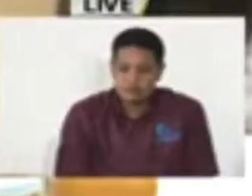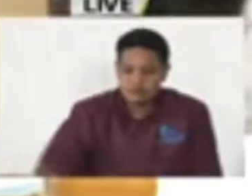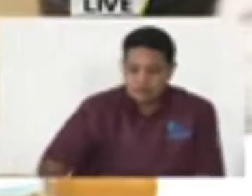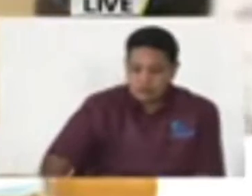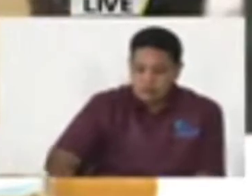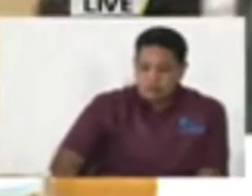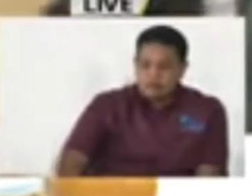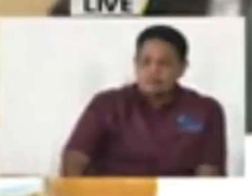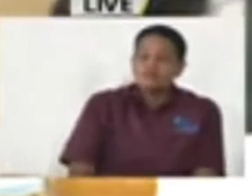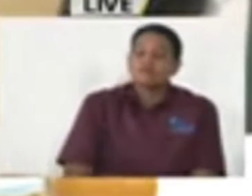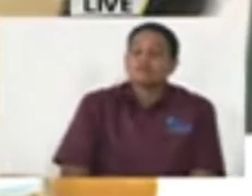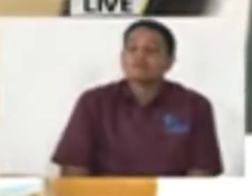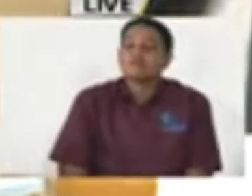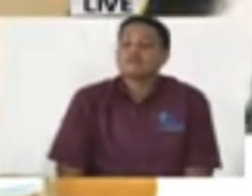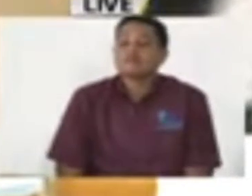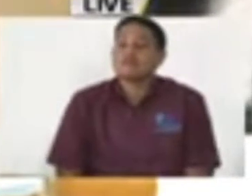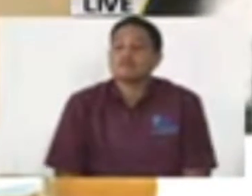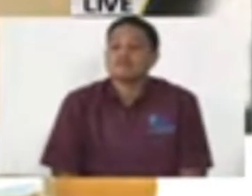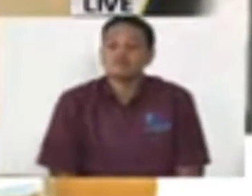In addition to